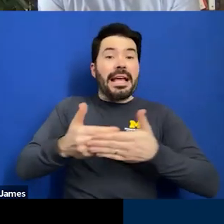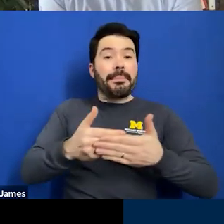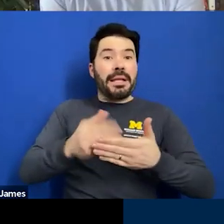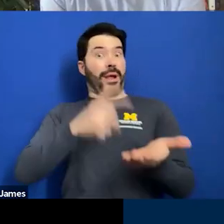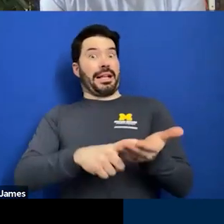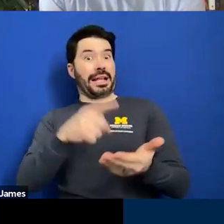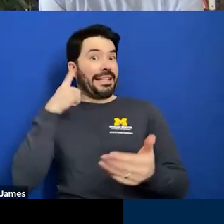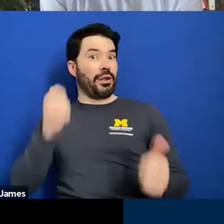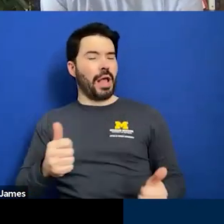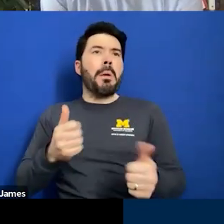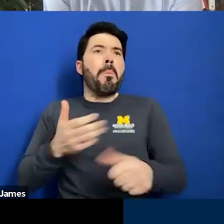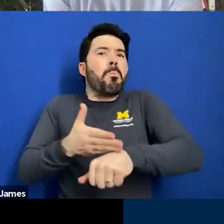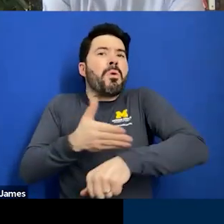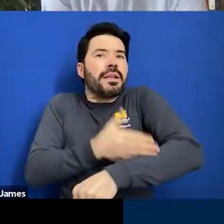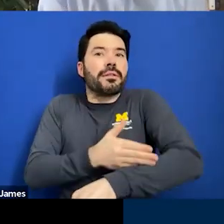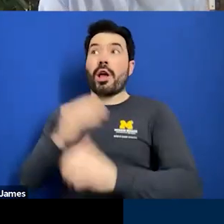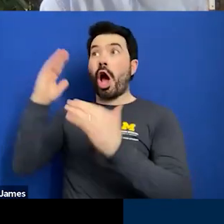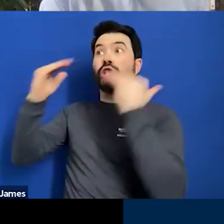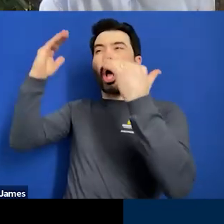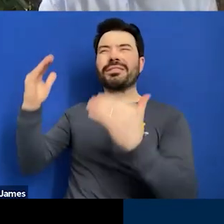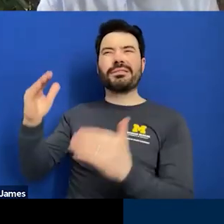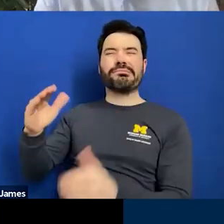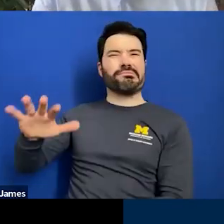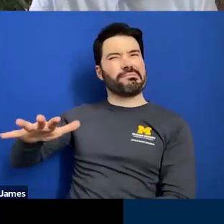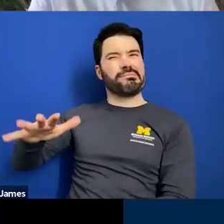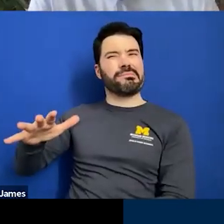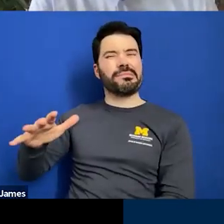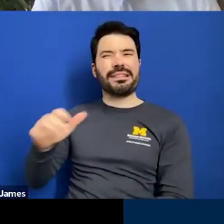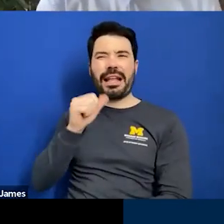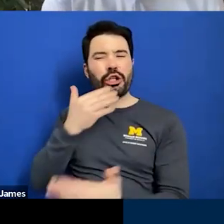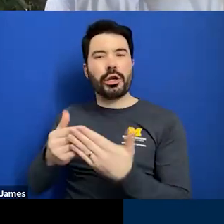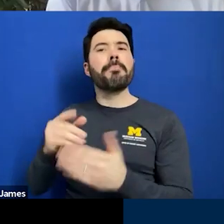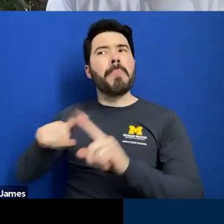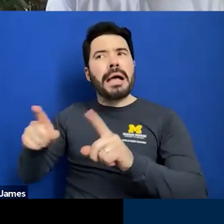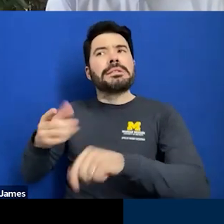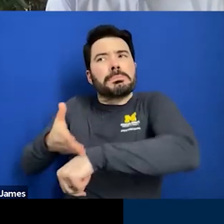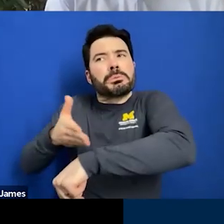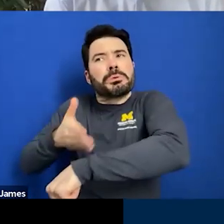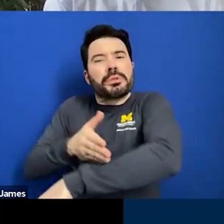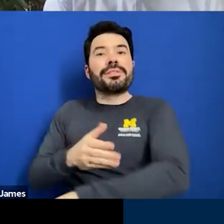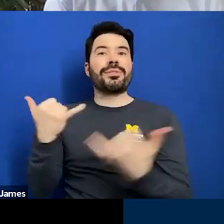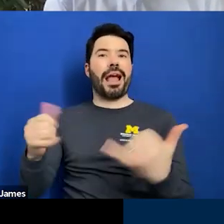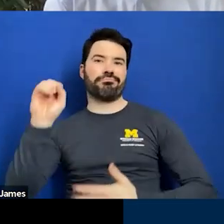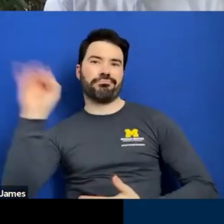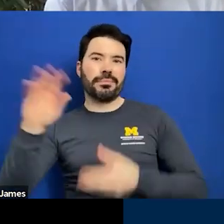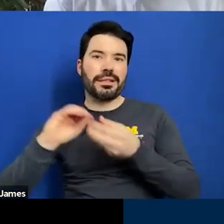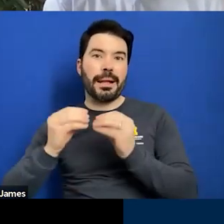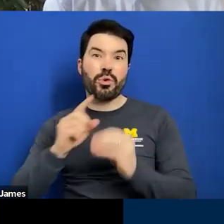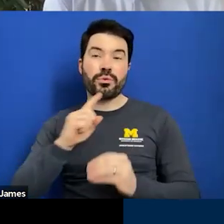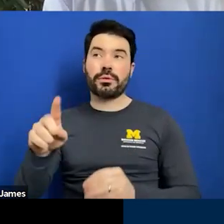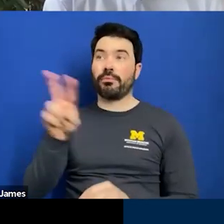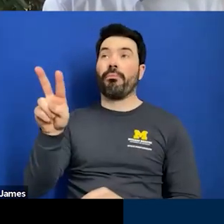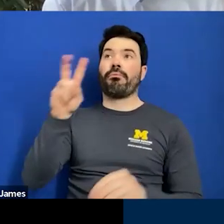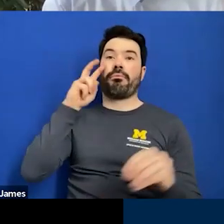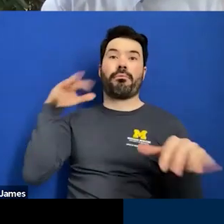Adults is poor, but it is improving. And I'm going to share this statistic with you that is kind of shocking. It's the